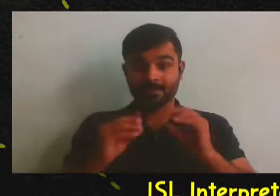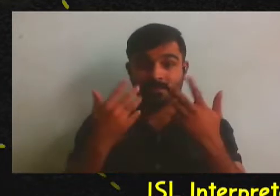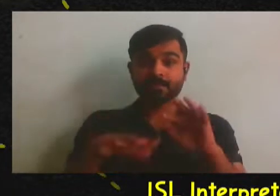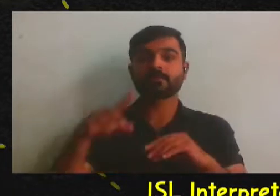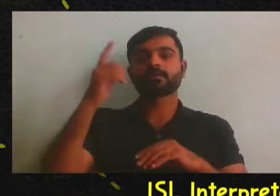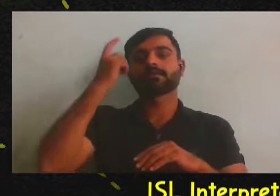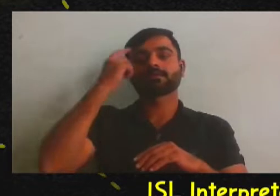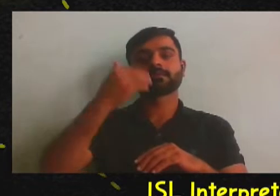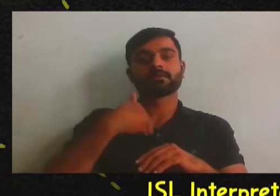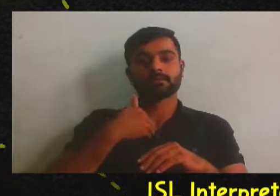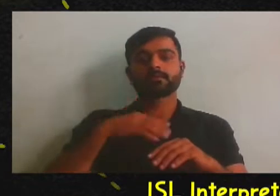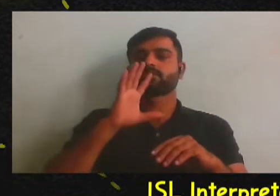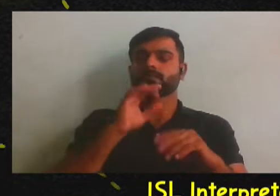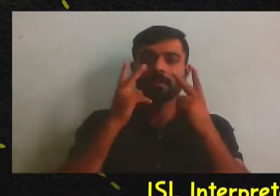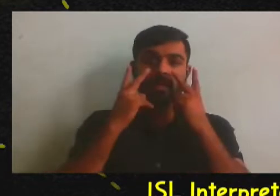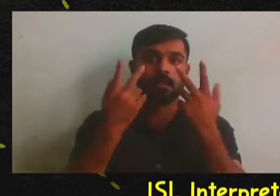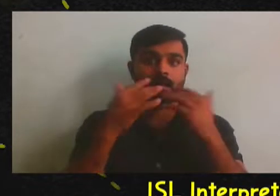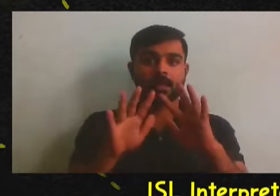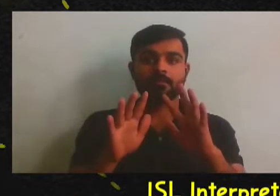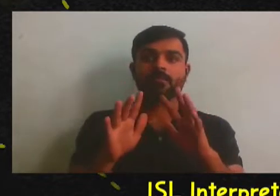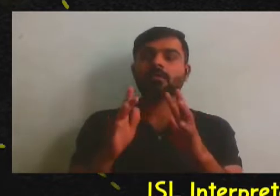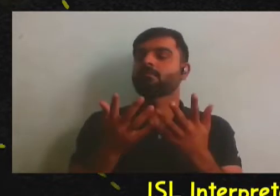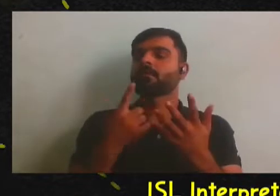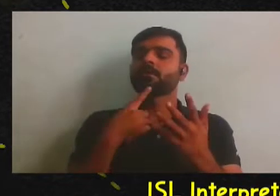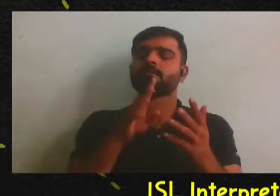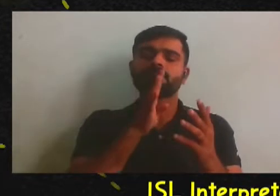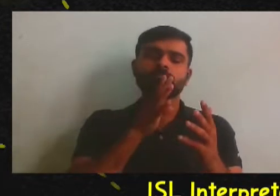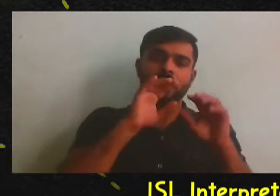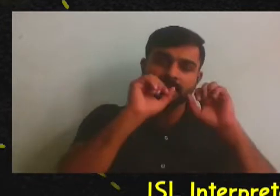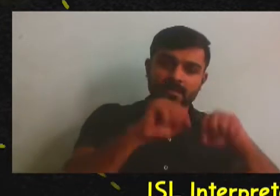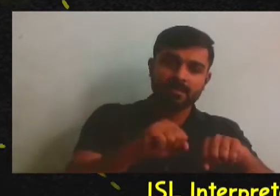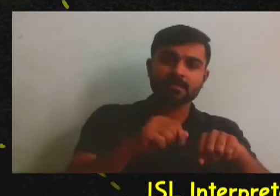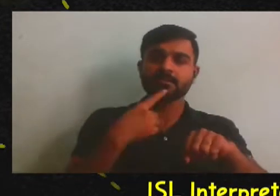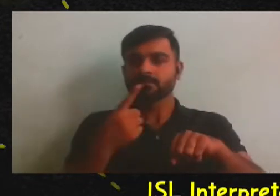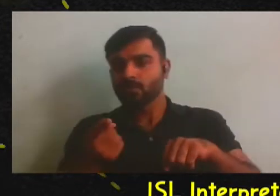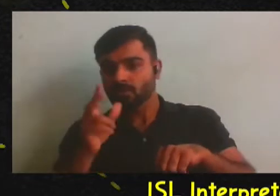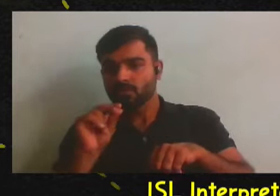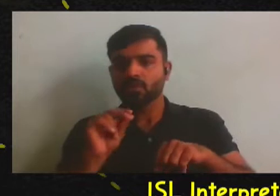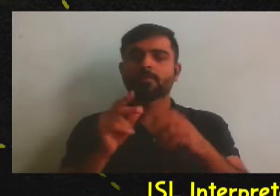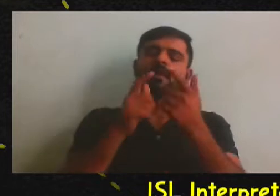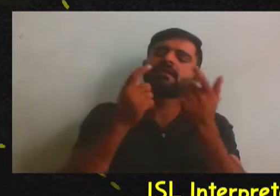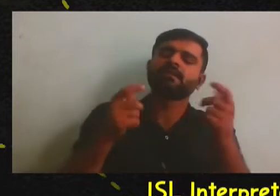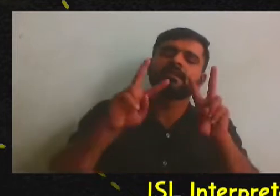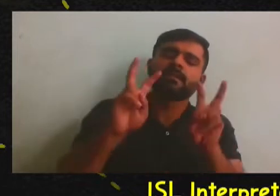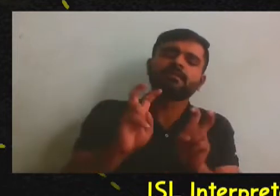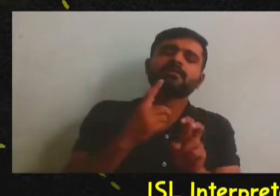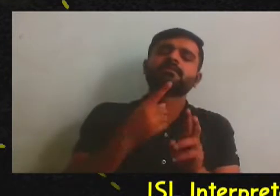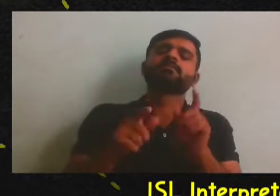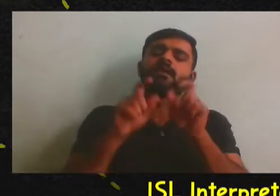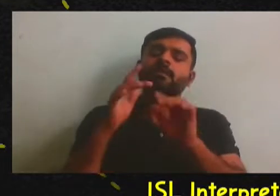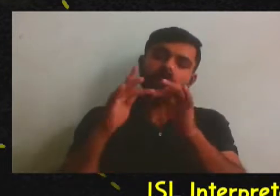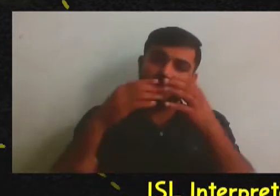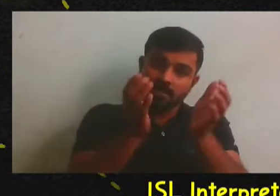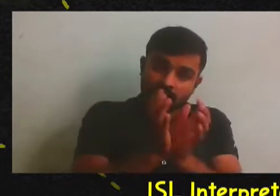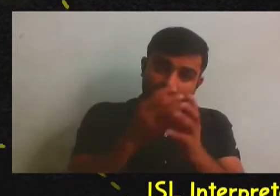think we really saw the Kahi Ankahi Baatein as sort of almost like a supplementary kind of a way to reach these